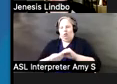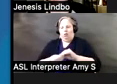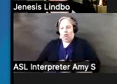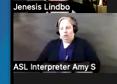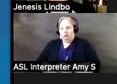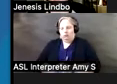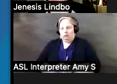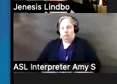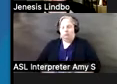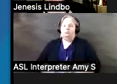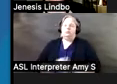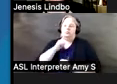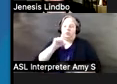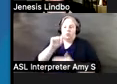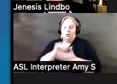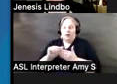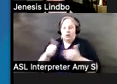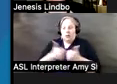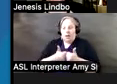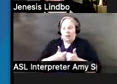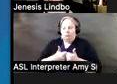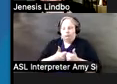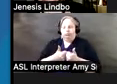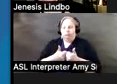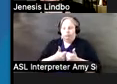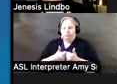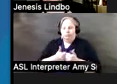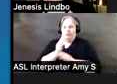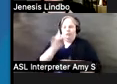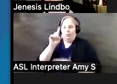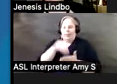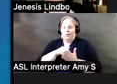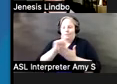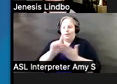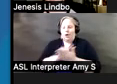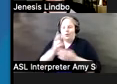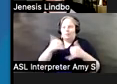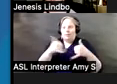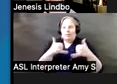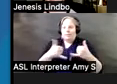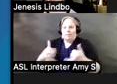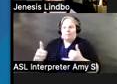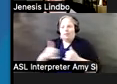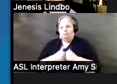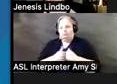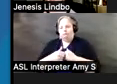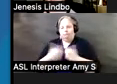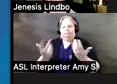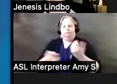So the $20 game over 1,000 hours, super cost